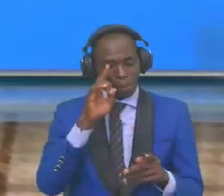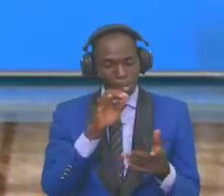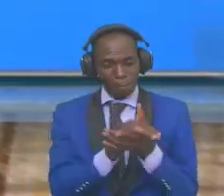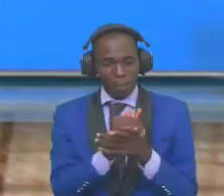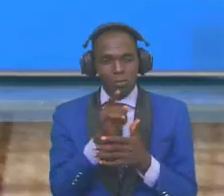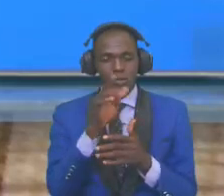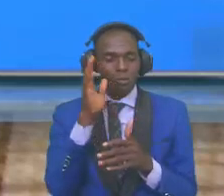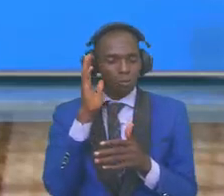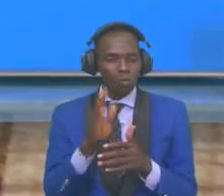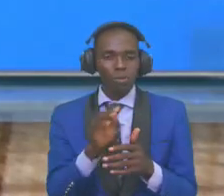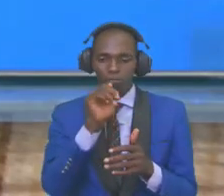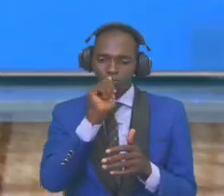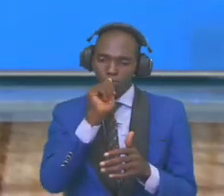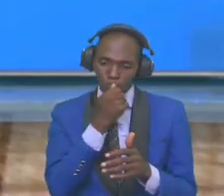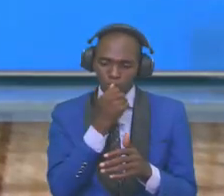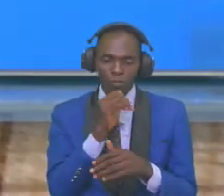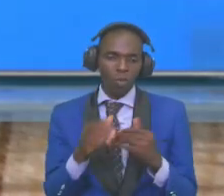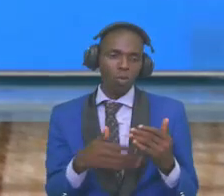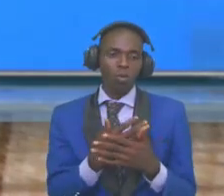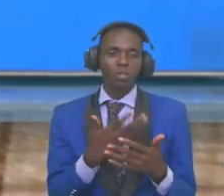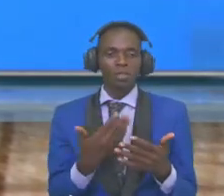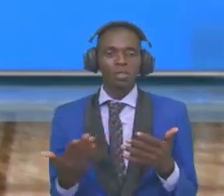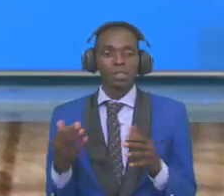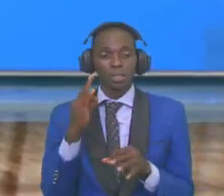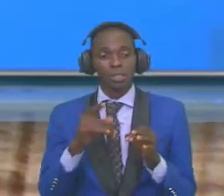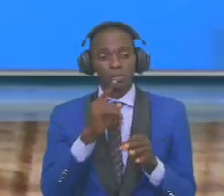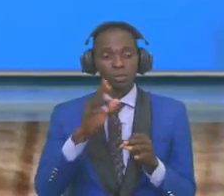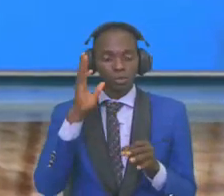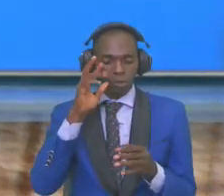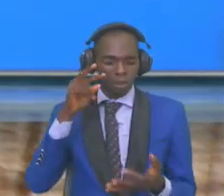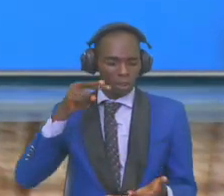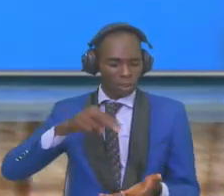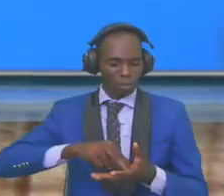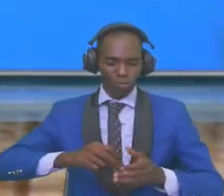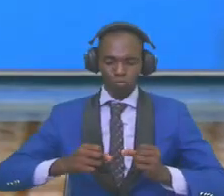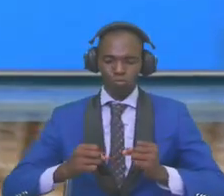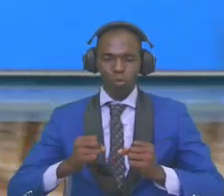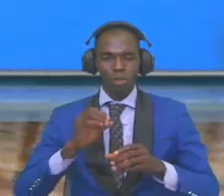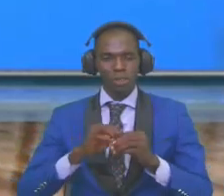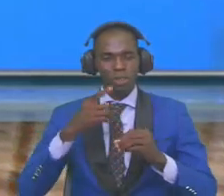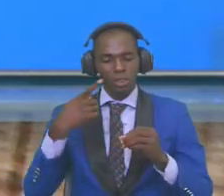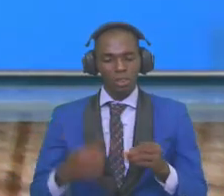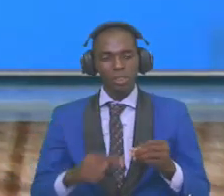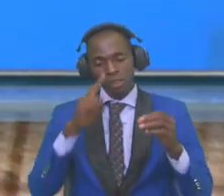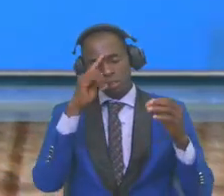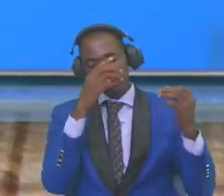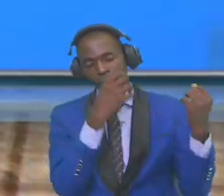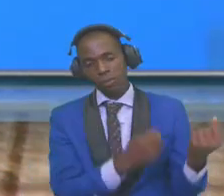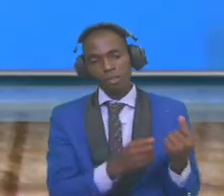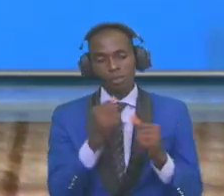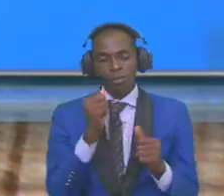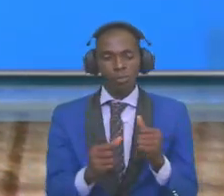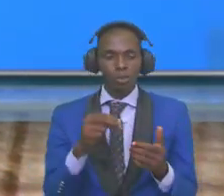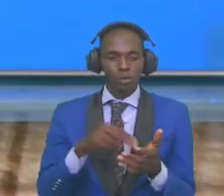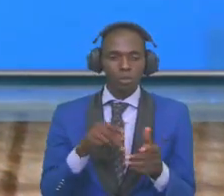all things. If you're going to watch, stand fast in the faith, quit you like men,